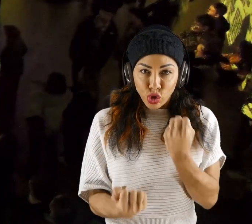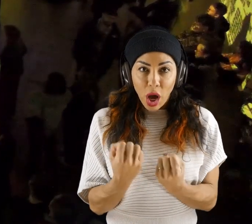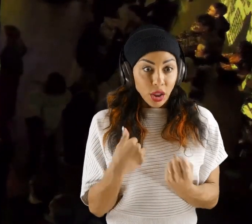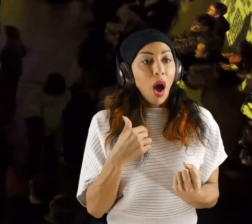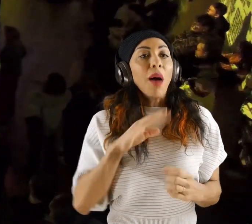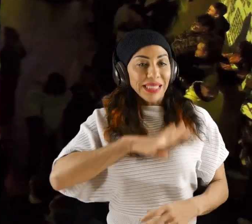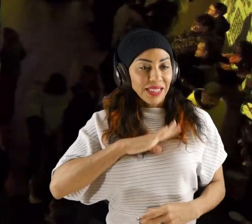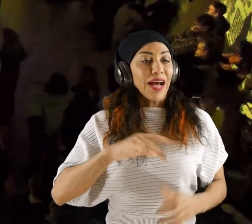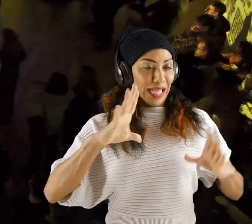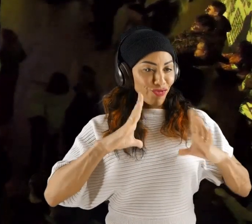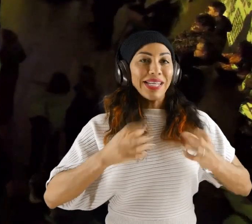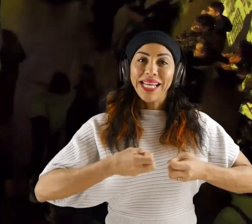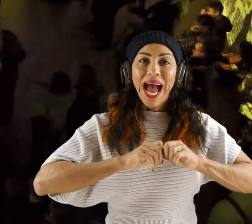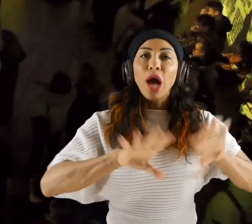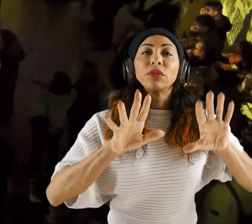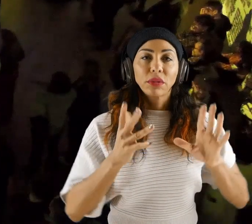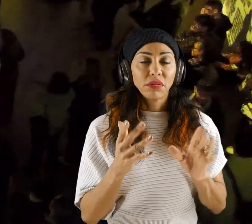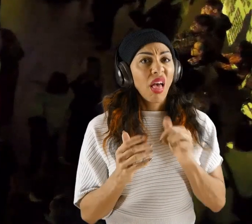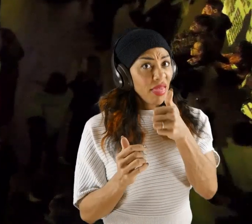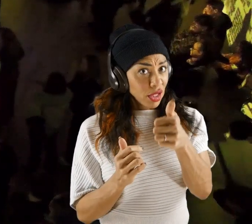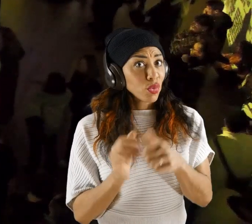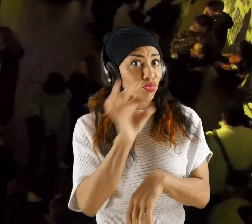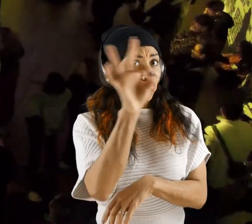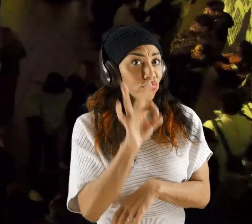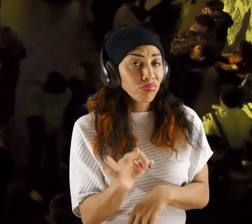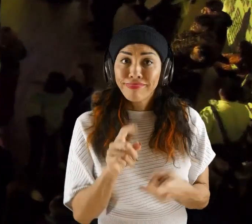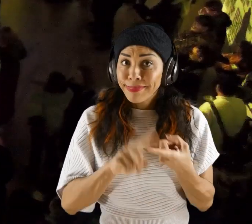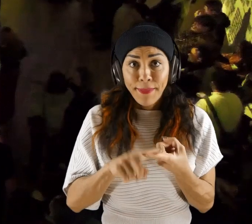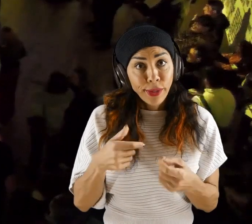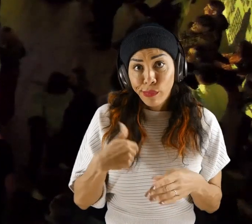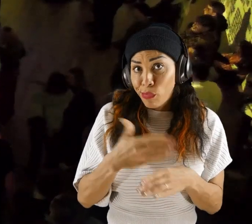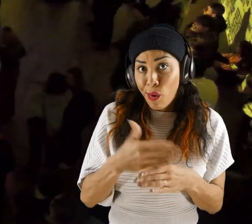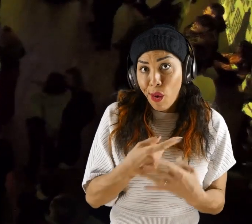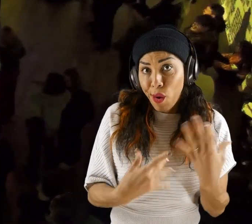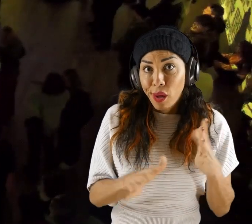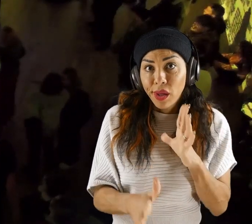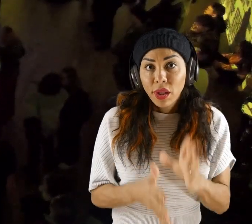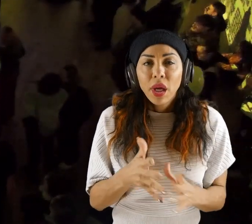It's a good question. It depends on what the work is, but with this, because the ideas are so light,